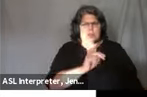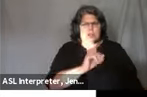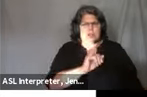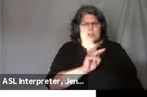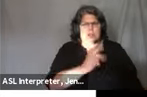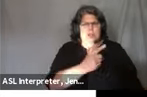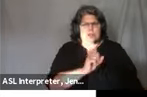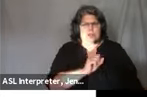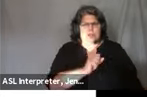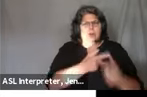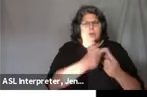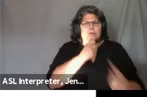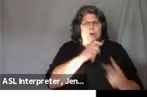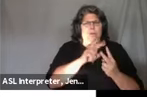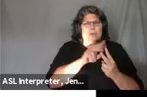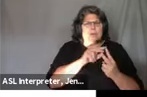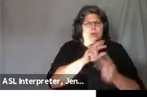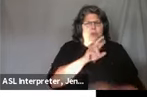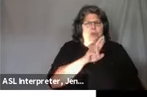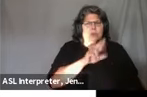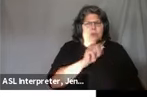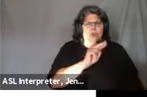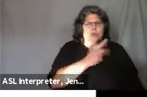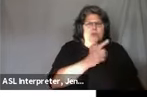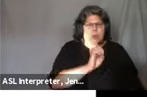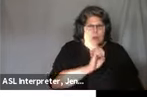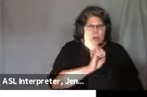and Ditto via range.